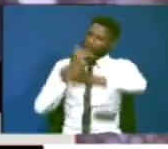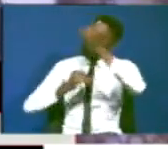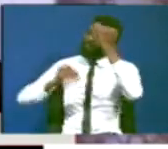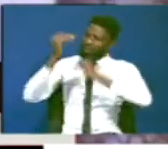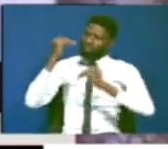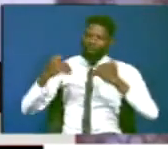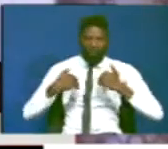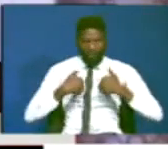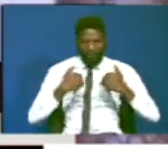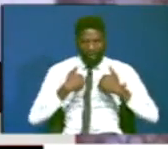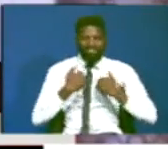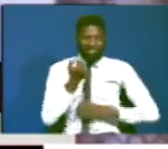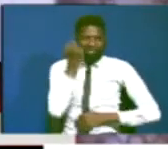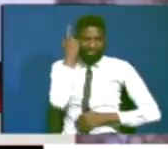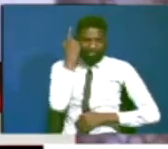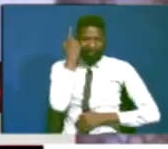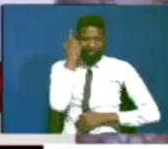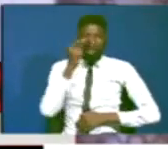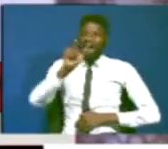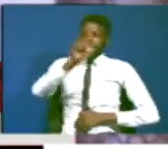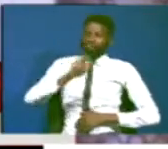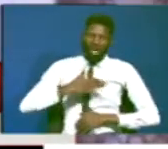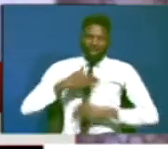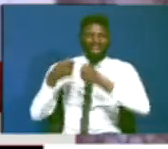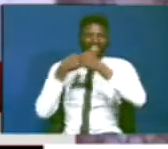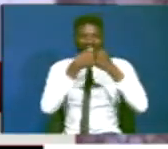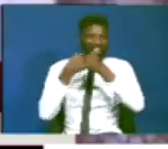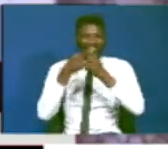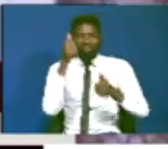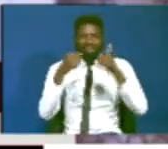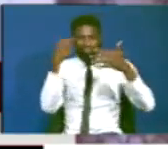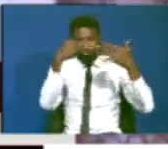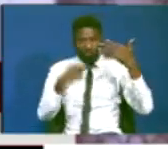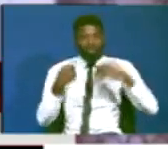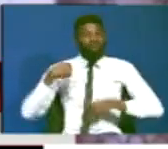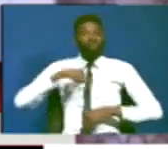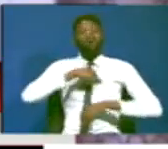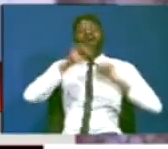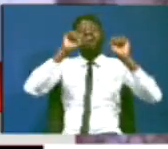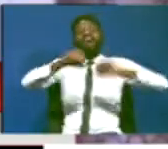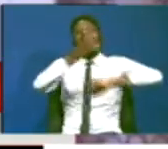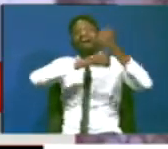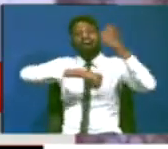the challenges facing our region, there's a lot that we can do as professionals.